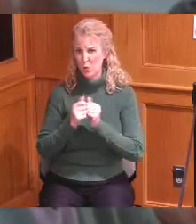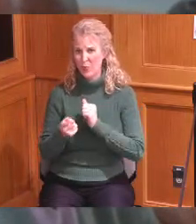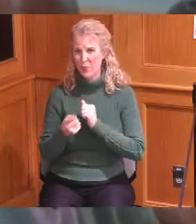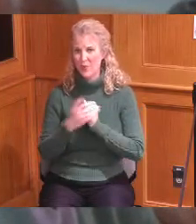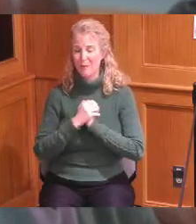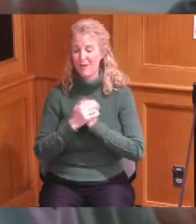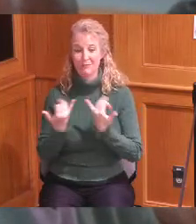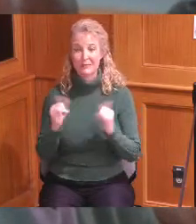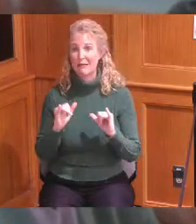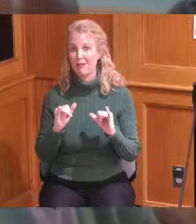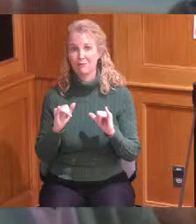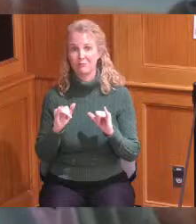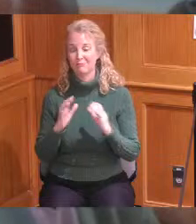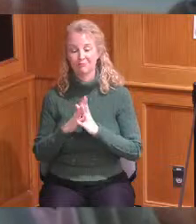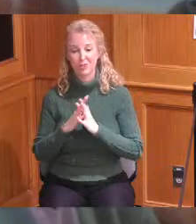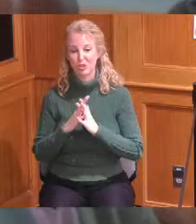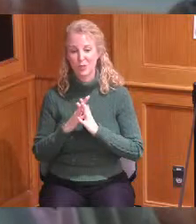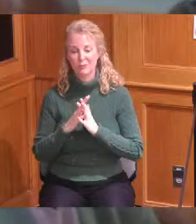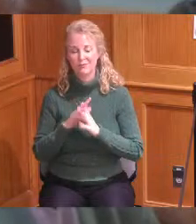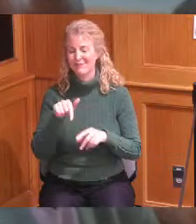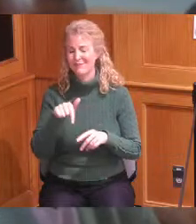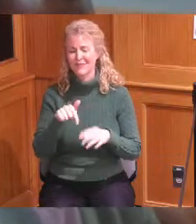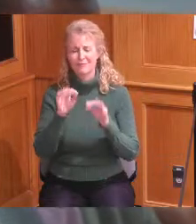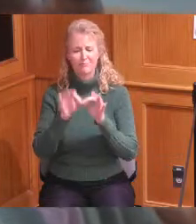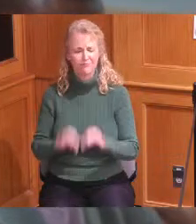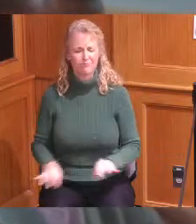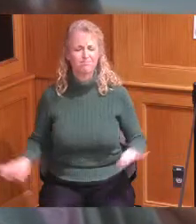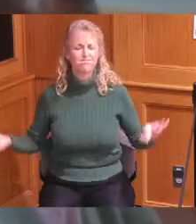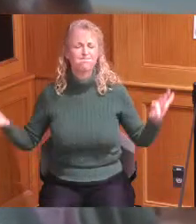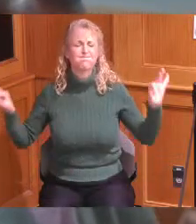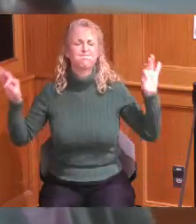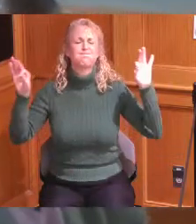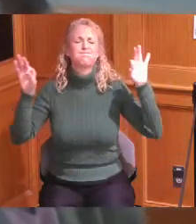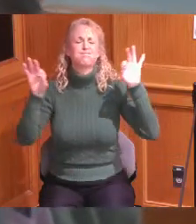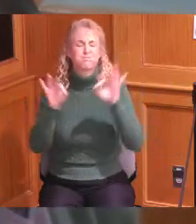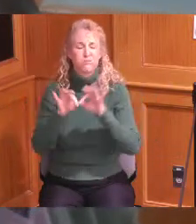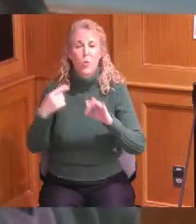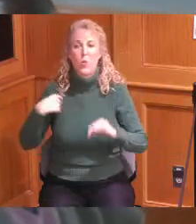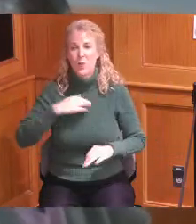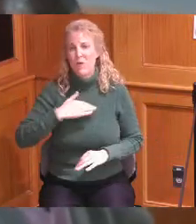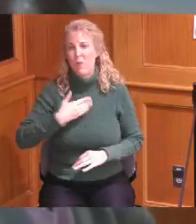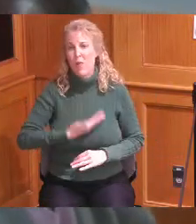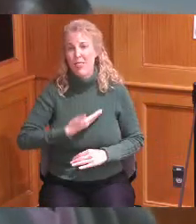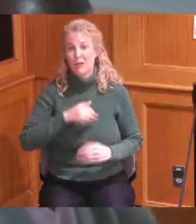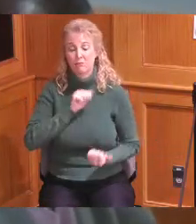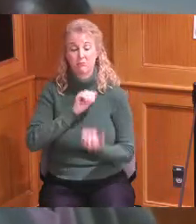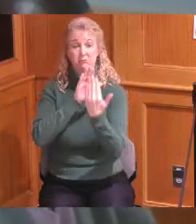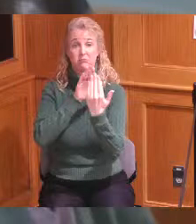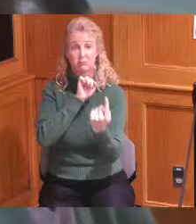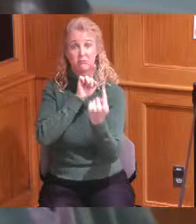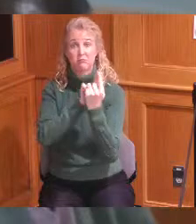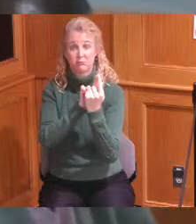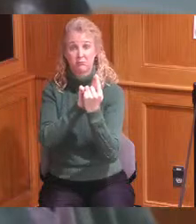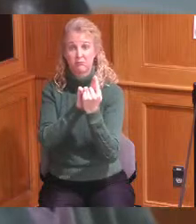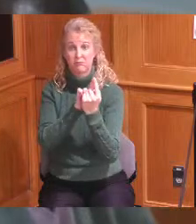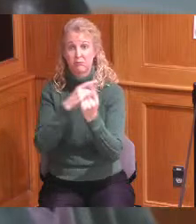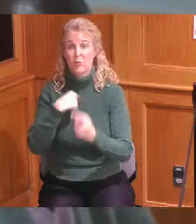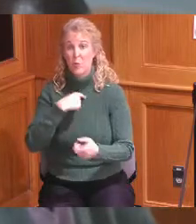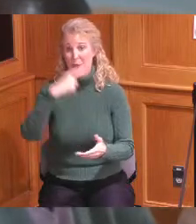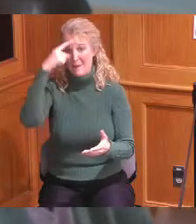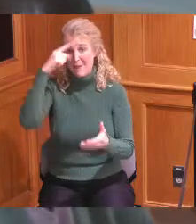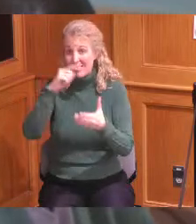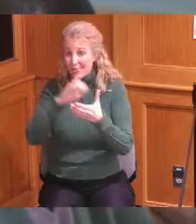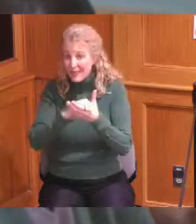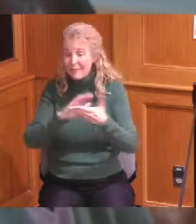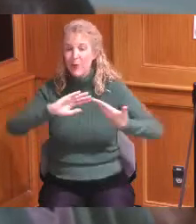But it's super important for those people to meet us face to face. We believe in community.